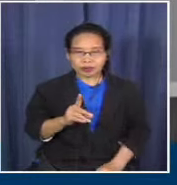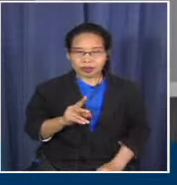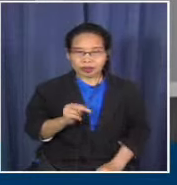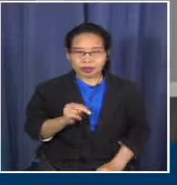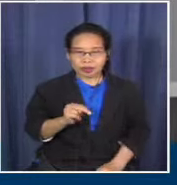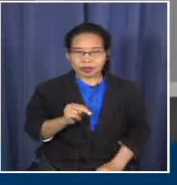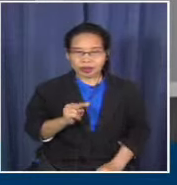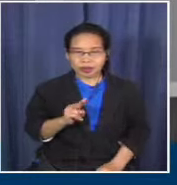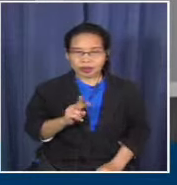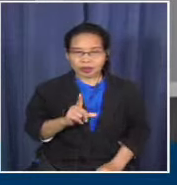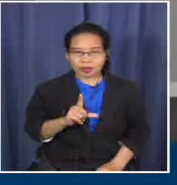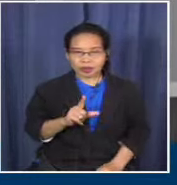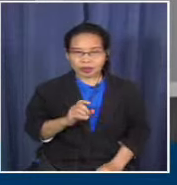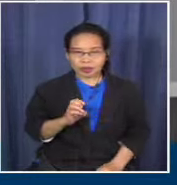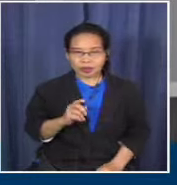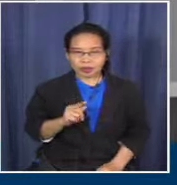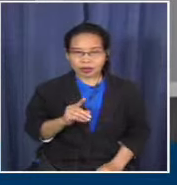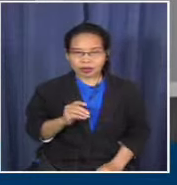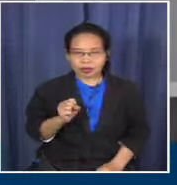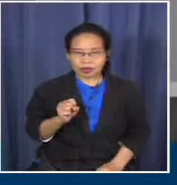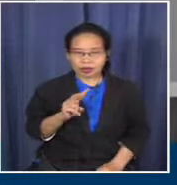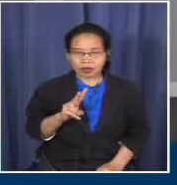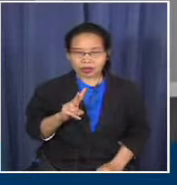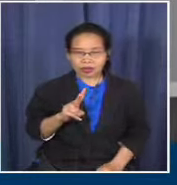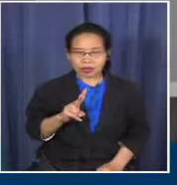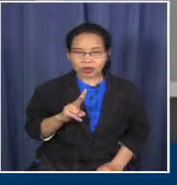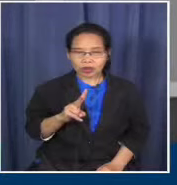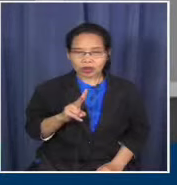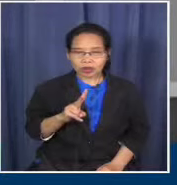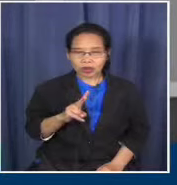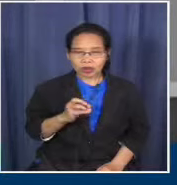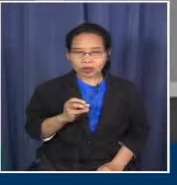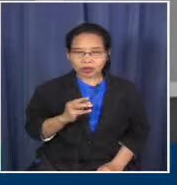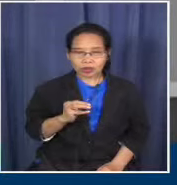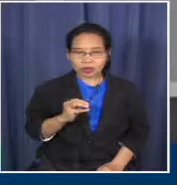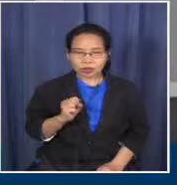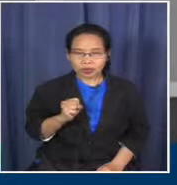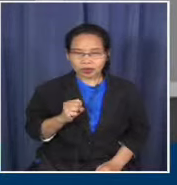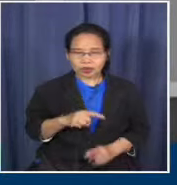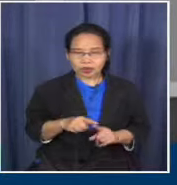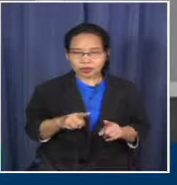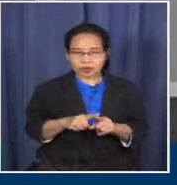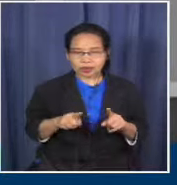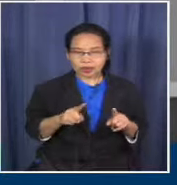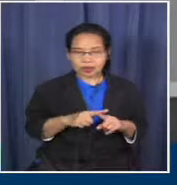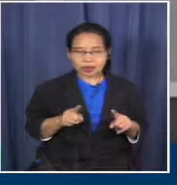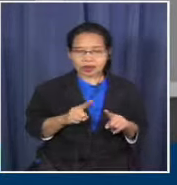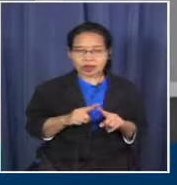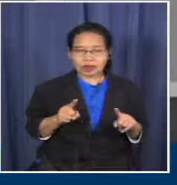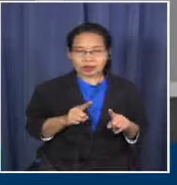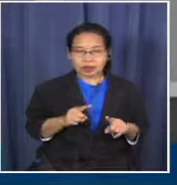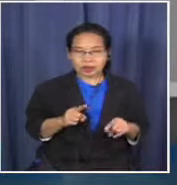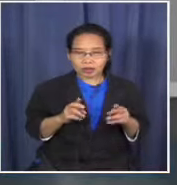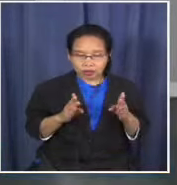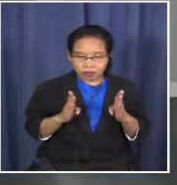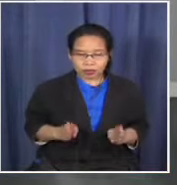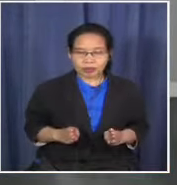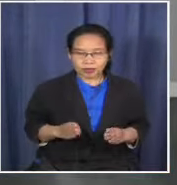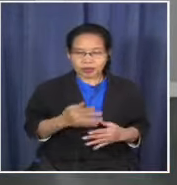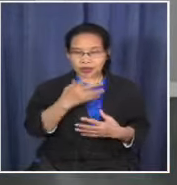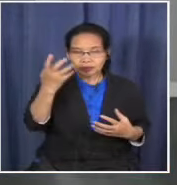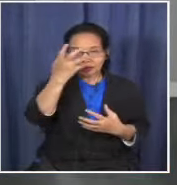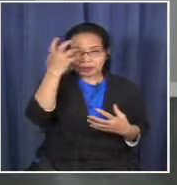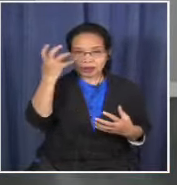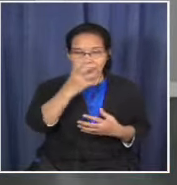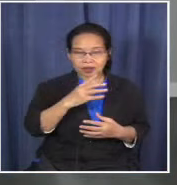nucleotides within those two chromosomal differences sa mga katawan ng